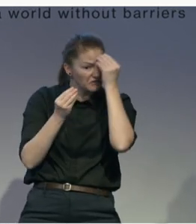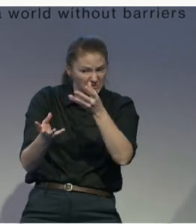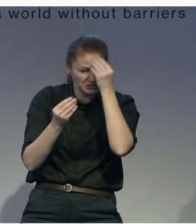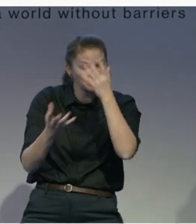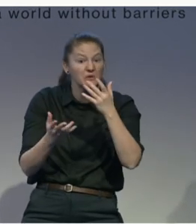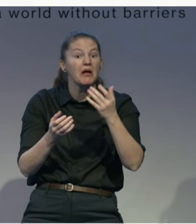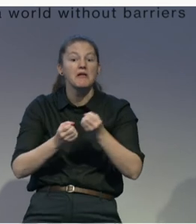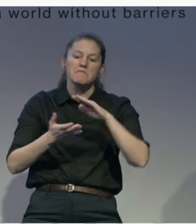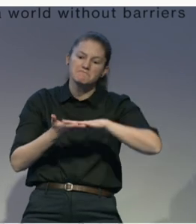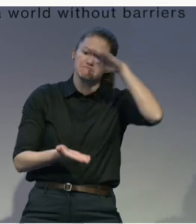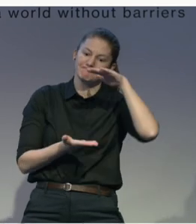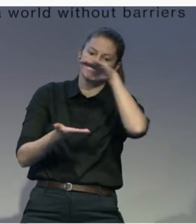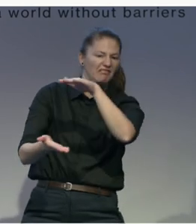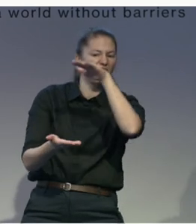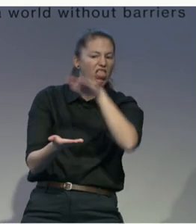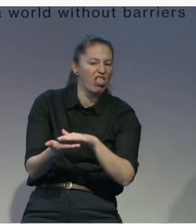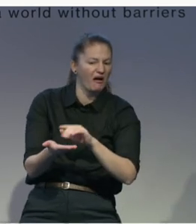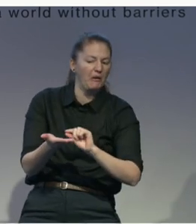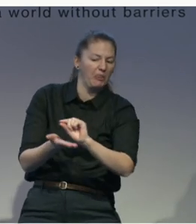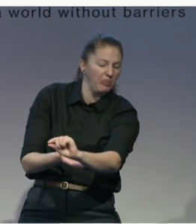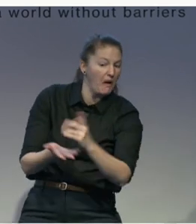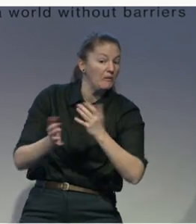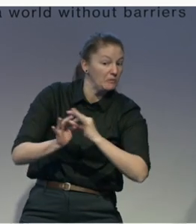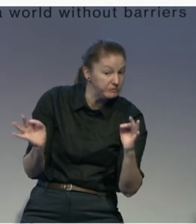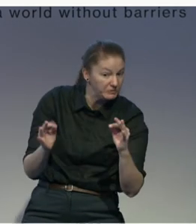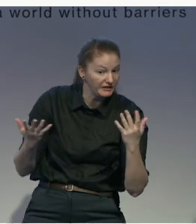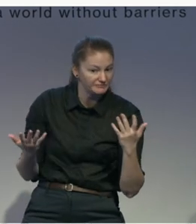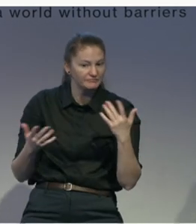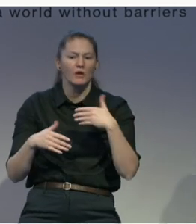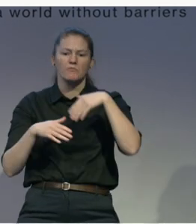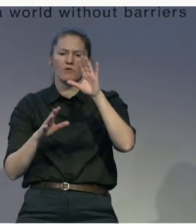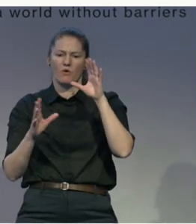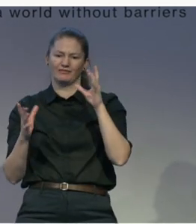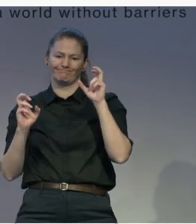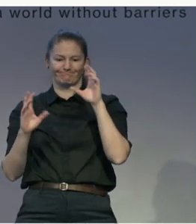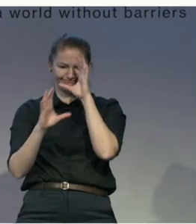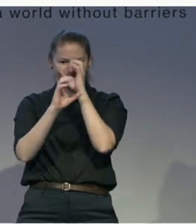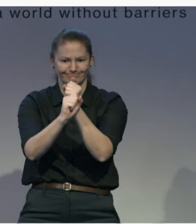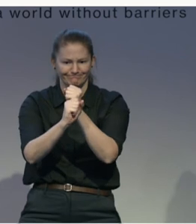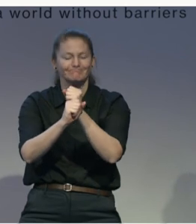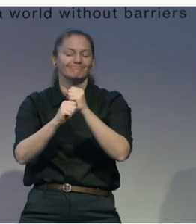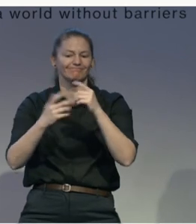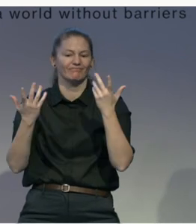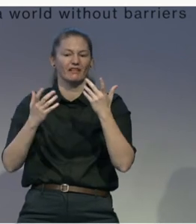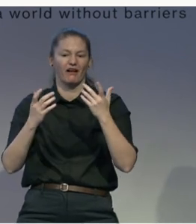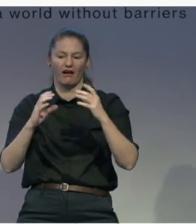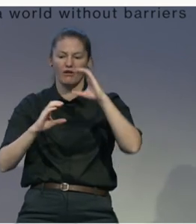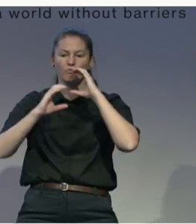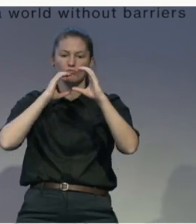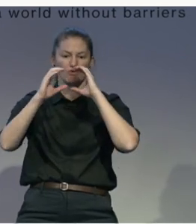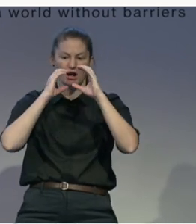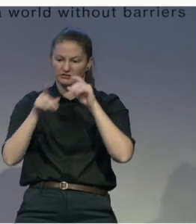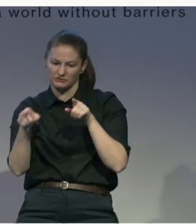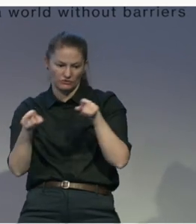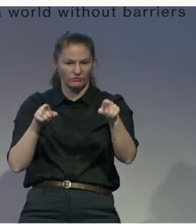don't have a voice, so the main focus was on that gap of communication between people with disabilities and their wants